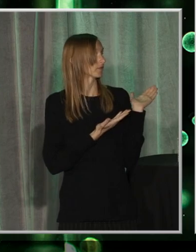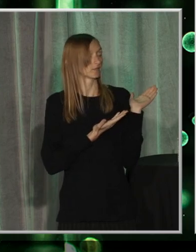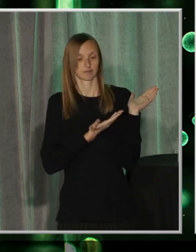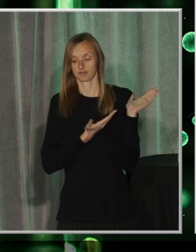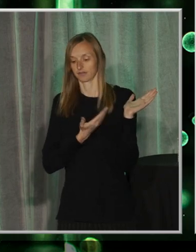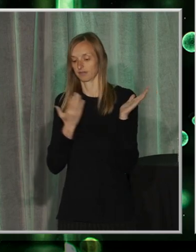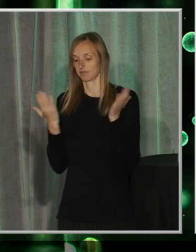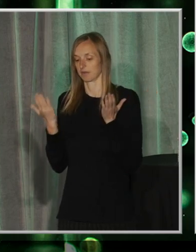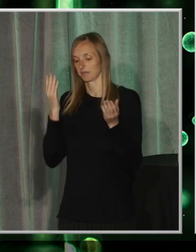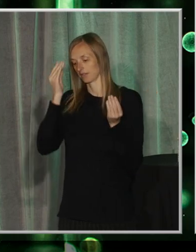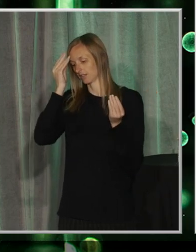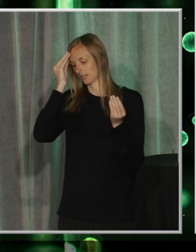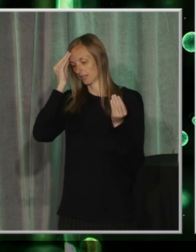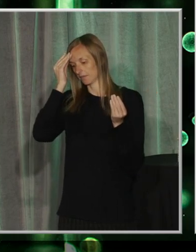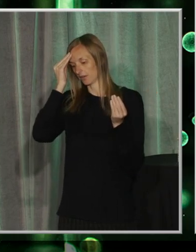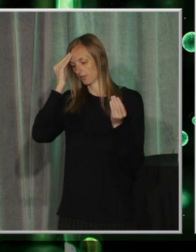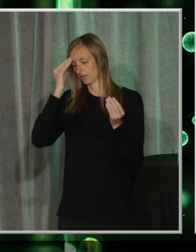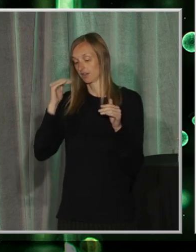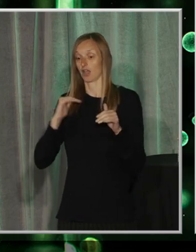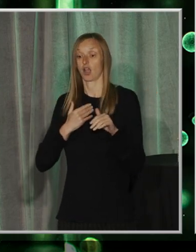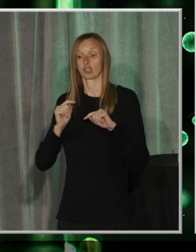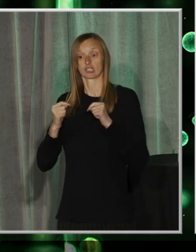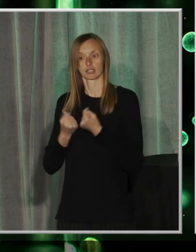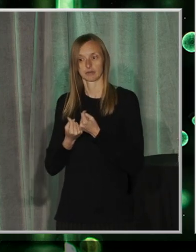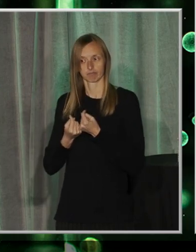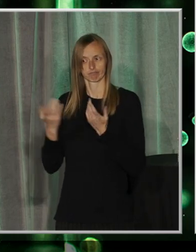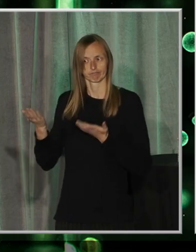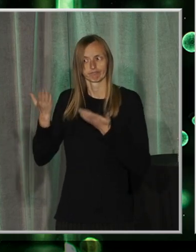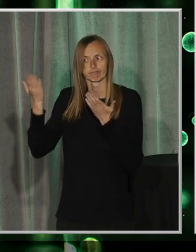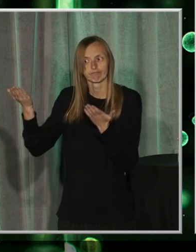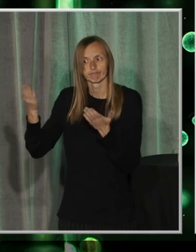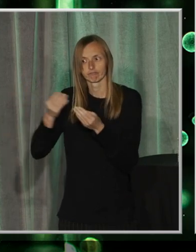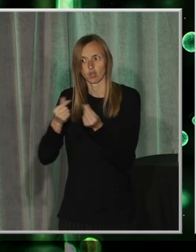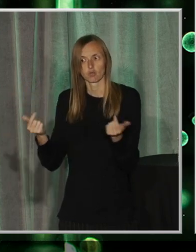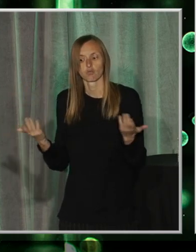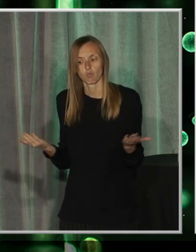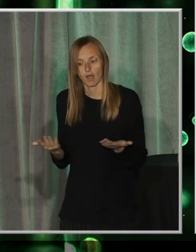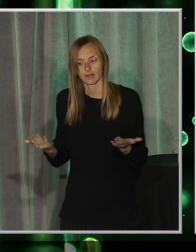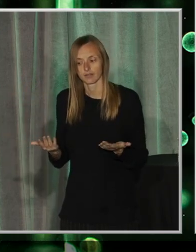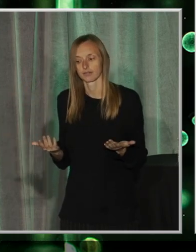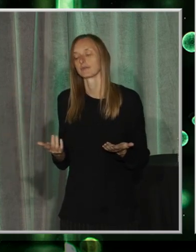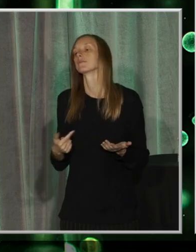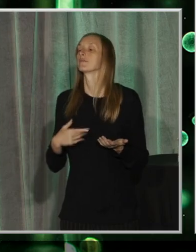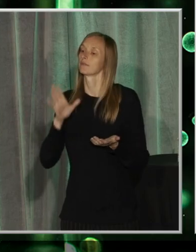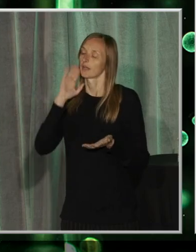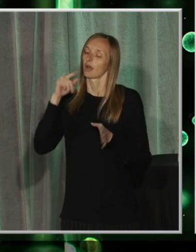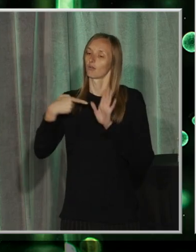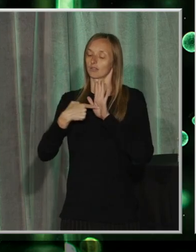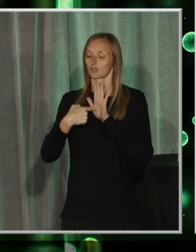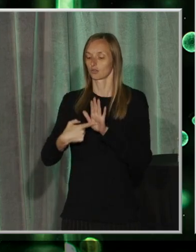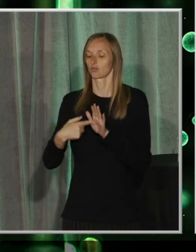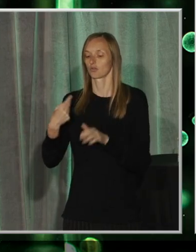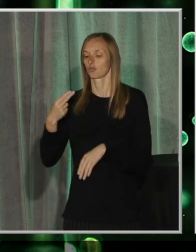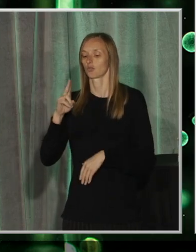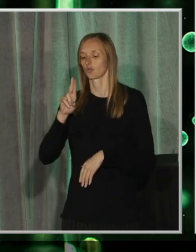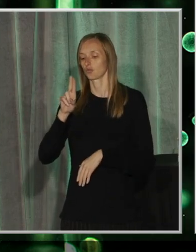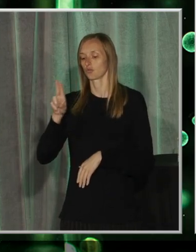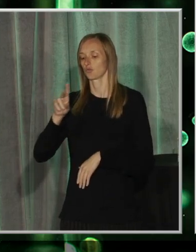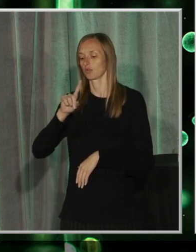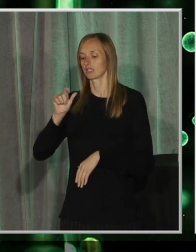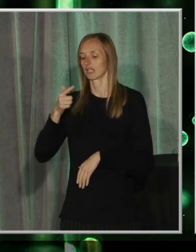asking yourselves what our team is proposing. So I present to you the Hozagro